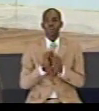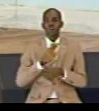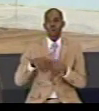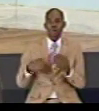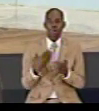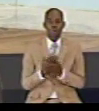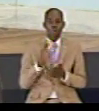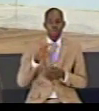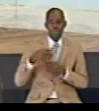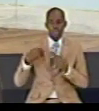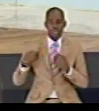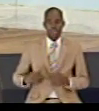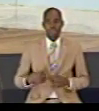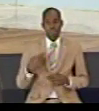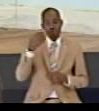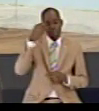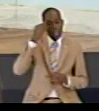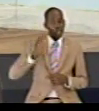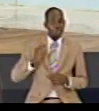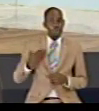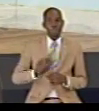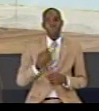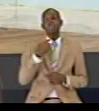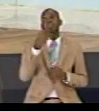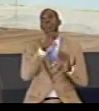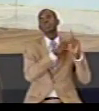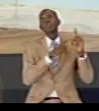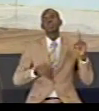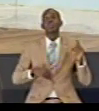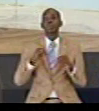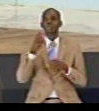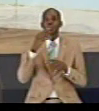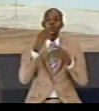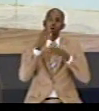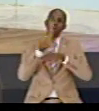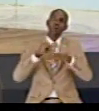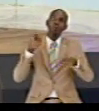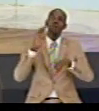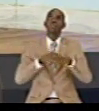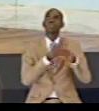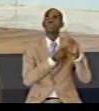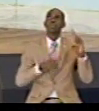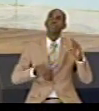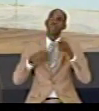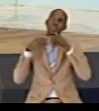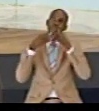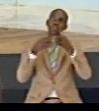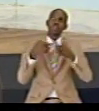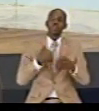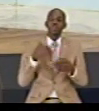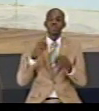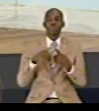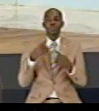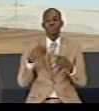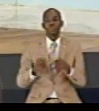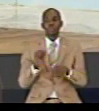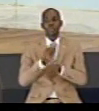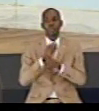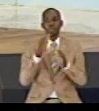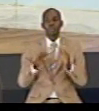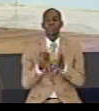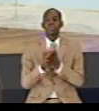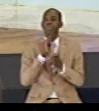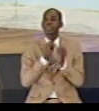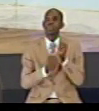your soul, all your mind, you are telling the Lord and you are crying unto the Lord about it, lead me to the rock that is higher